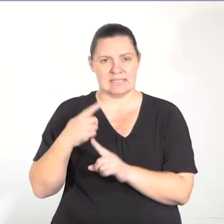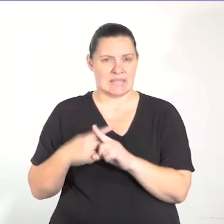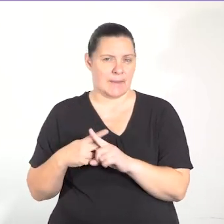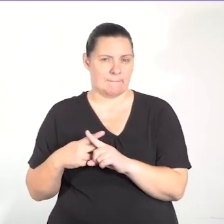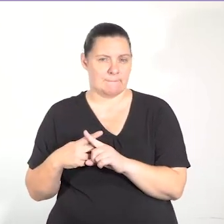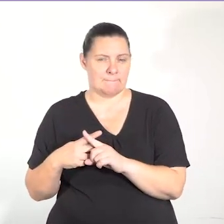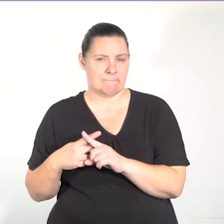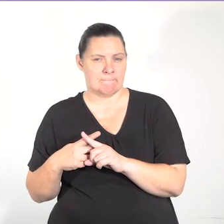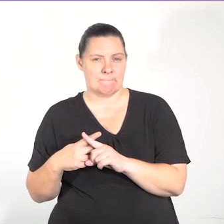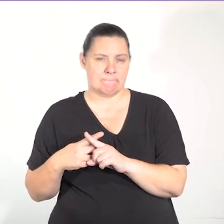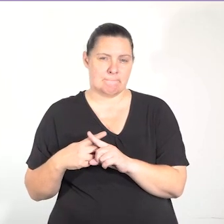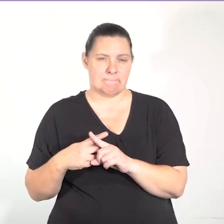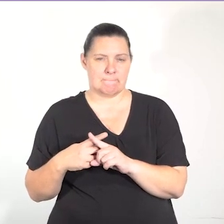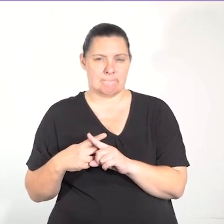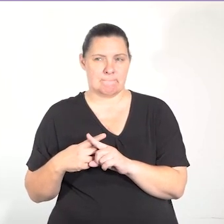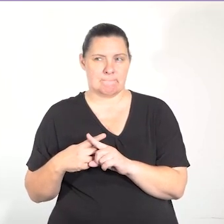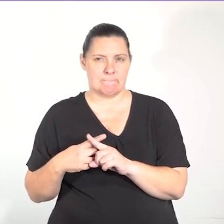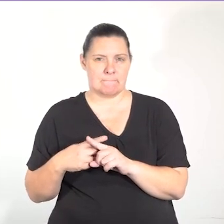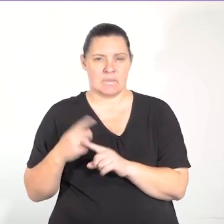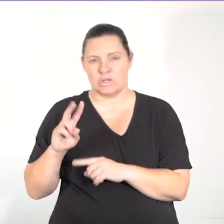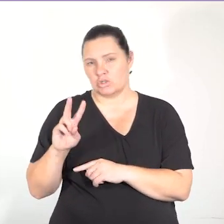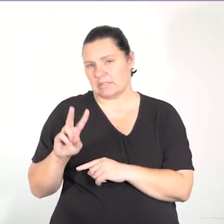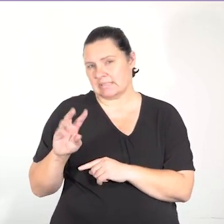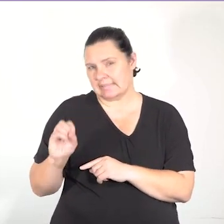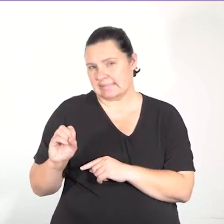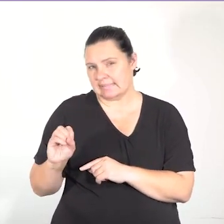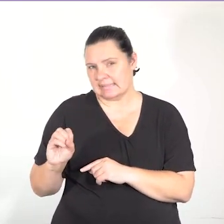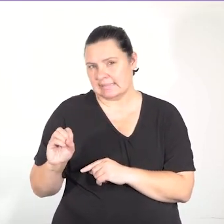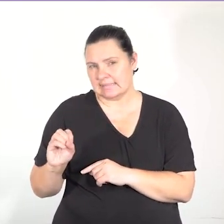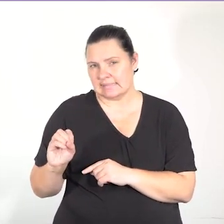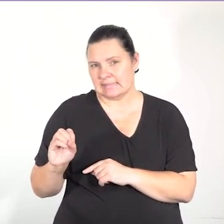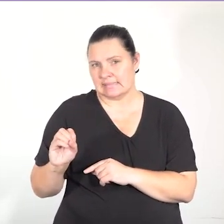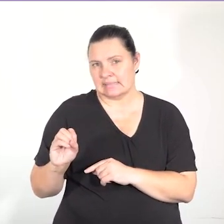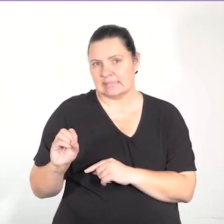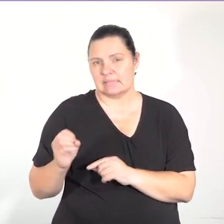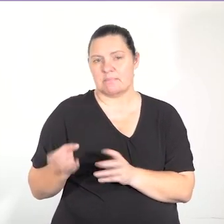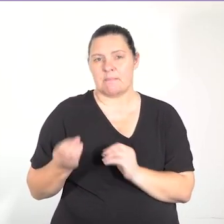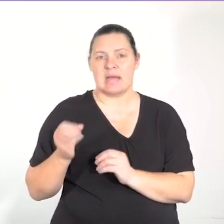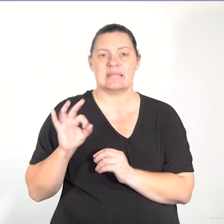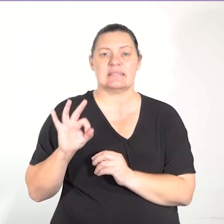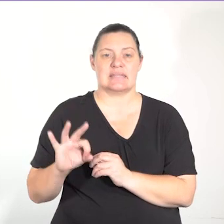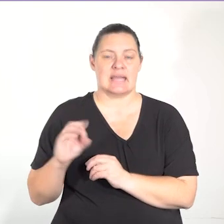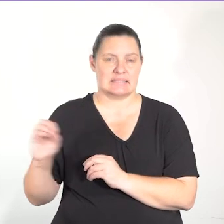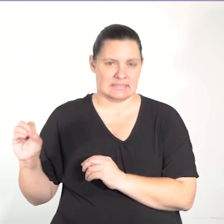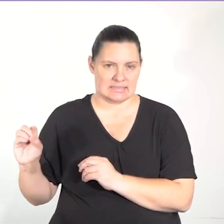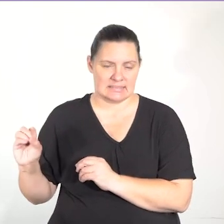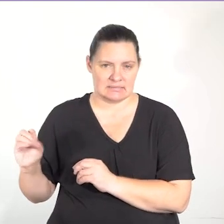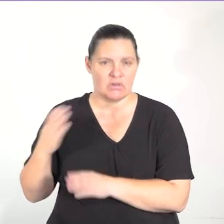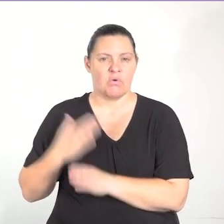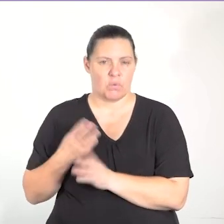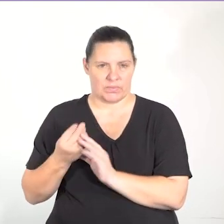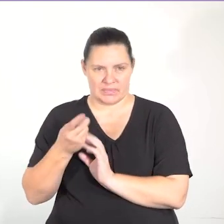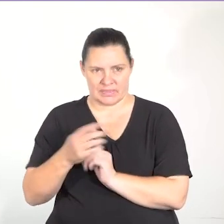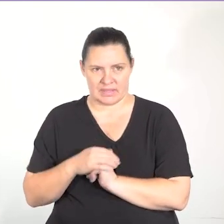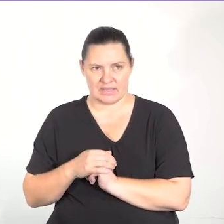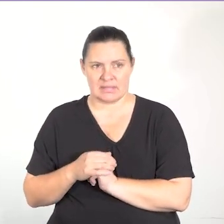15 multiplied by 20, that is going to give us 300. So